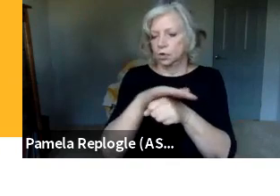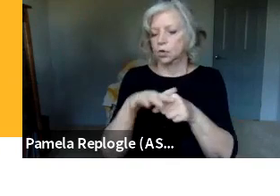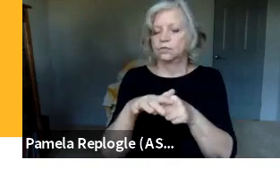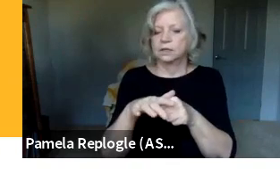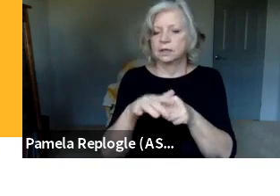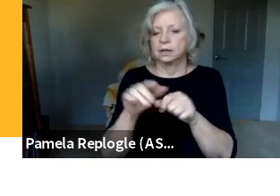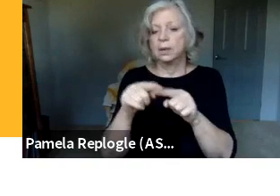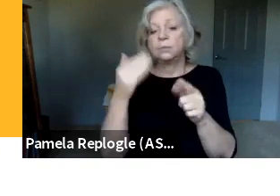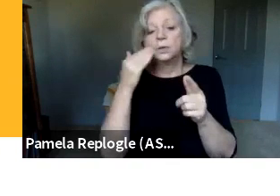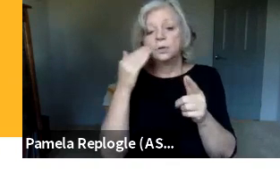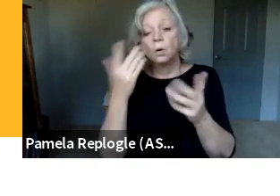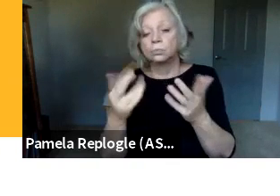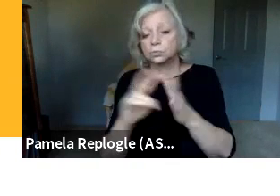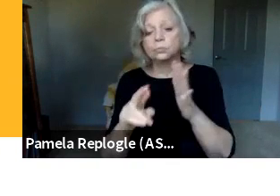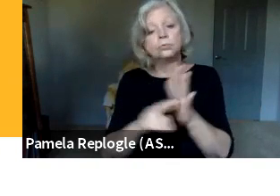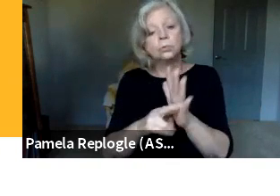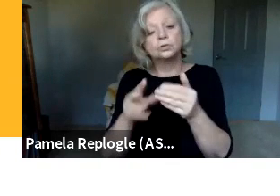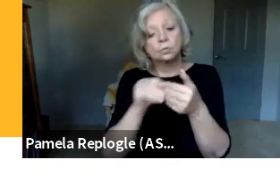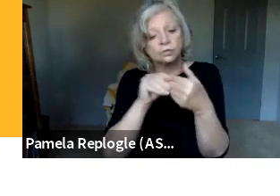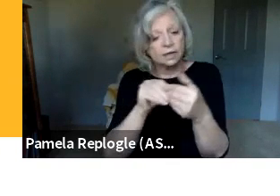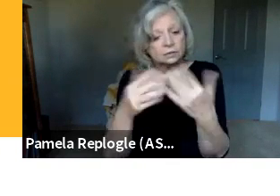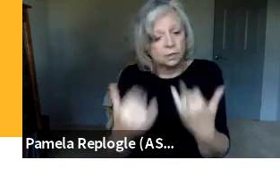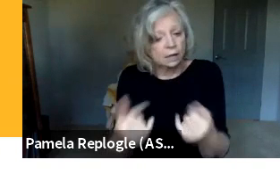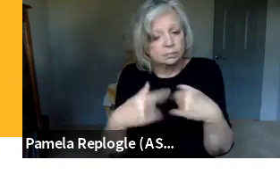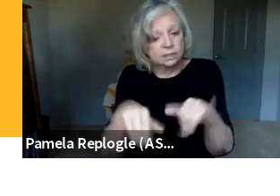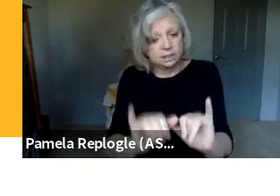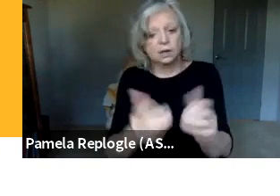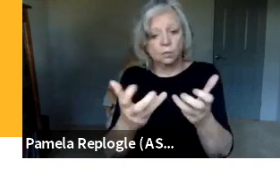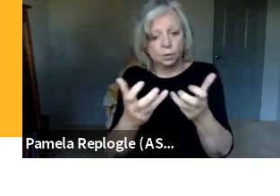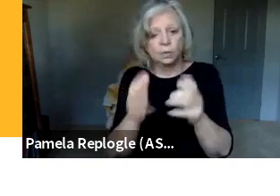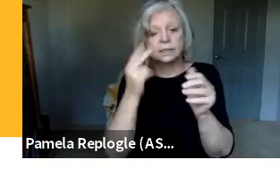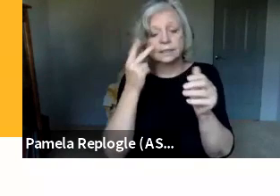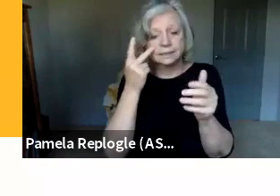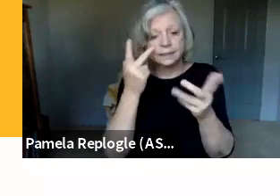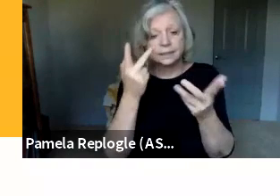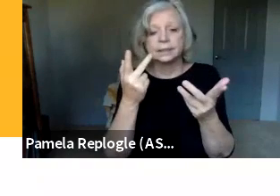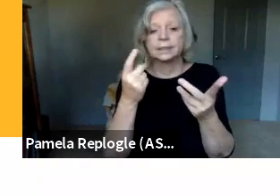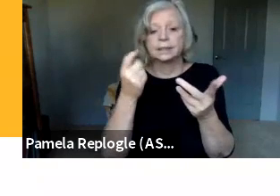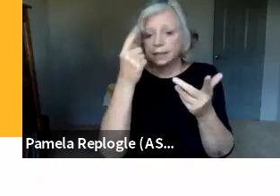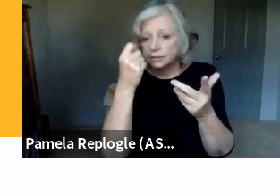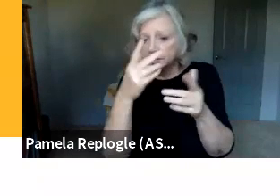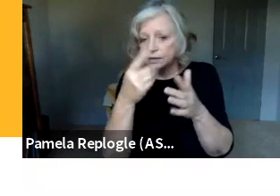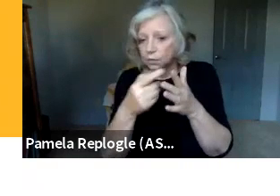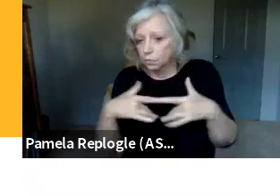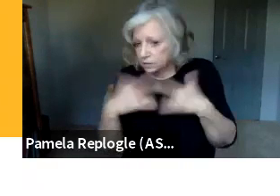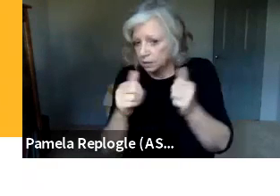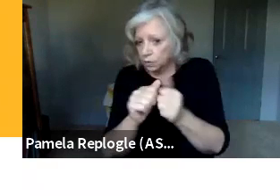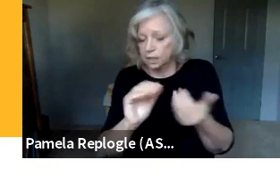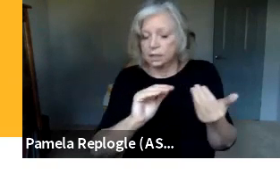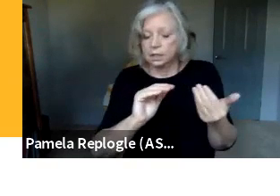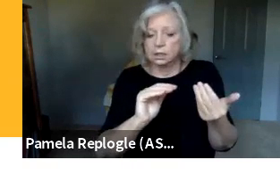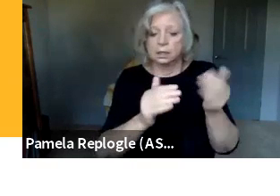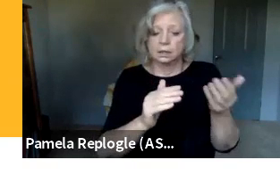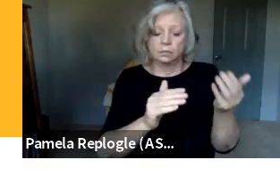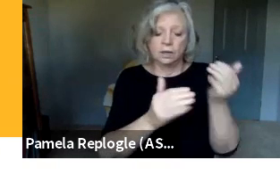lifted. And we just have to make sure that we're watching carefully and understanding what's going on with the health of our communities, really continuing bread and